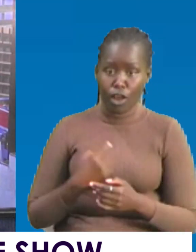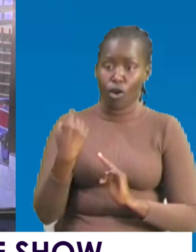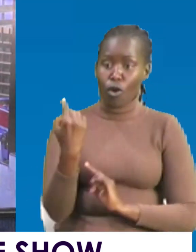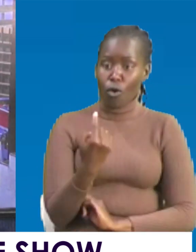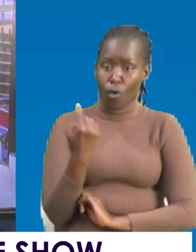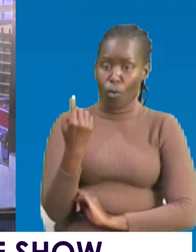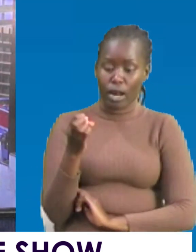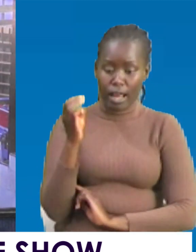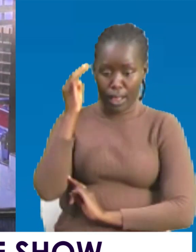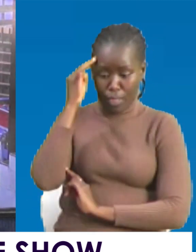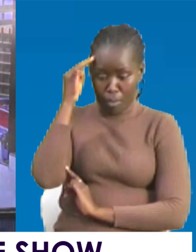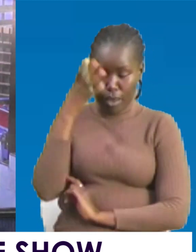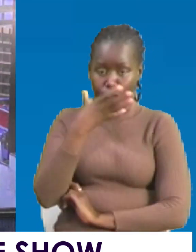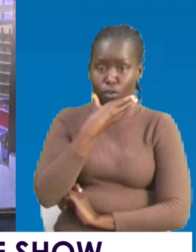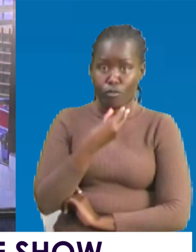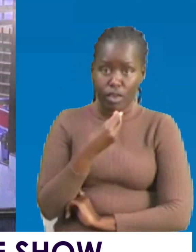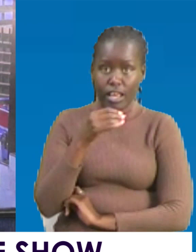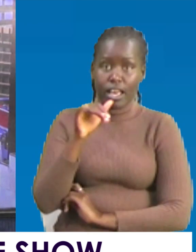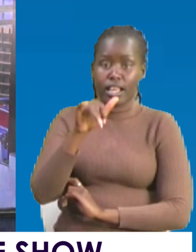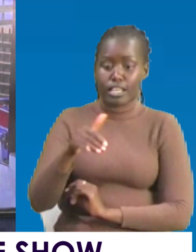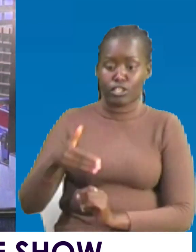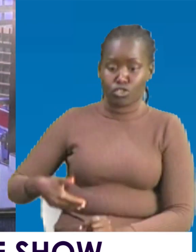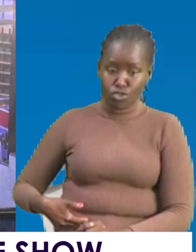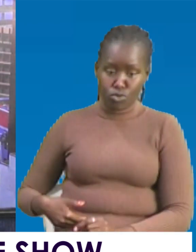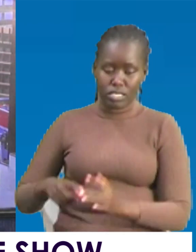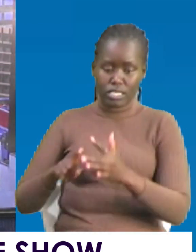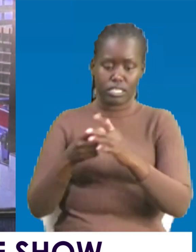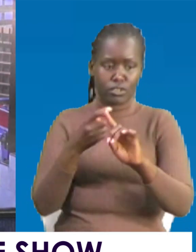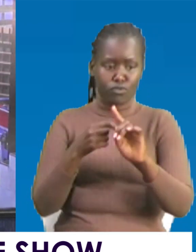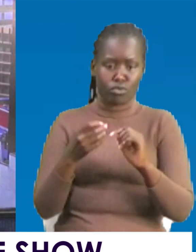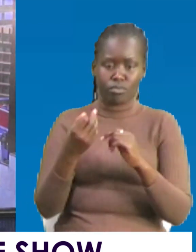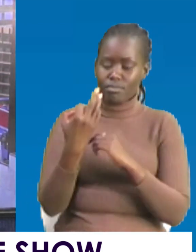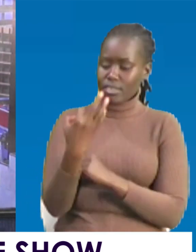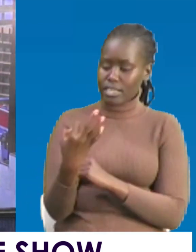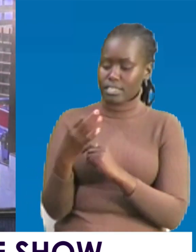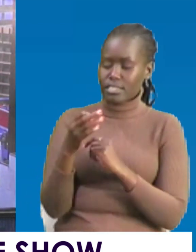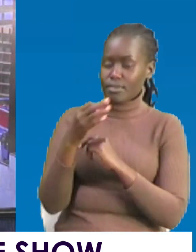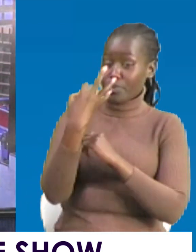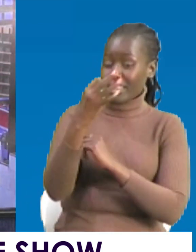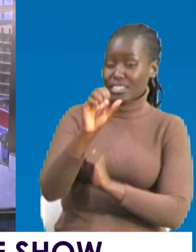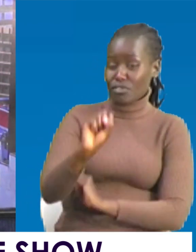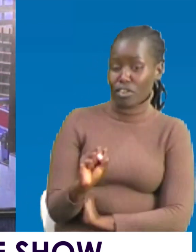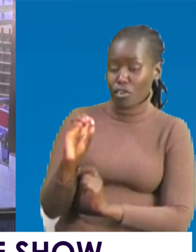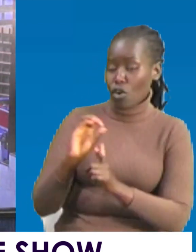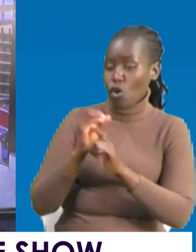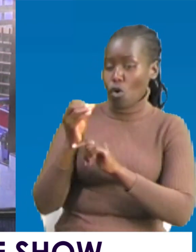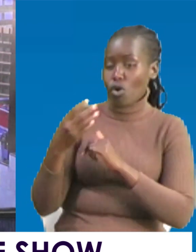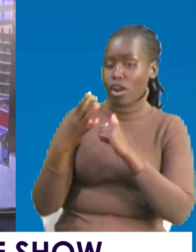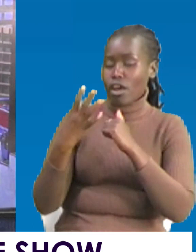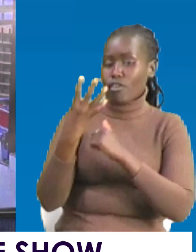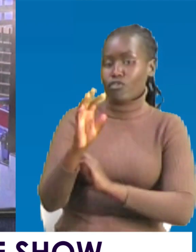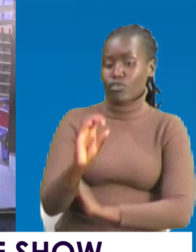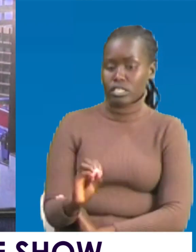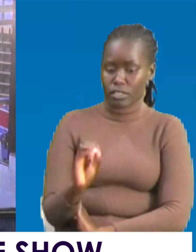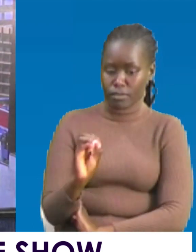in the mind of men that youth start from 35 or 40. That is in the mind of men. Go into